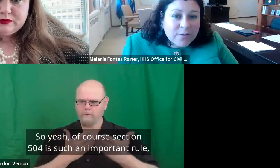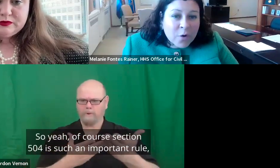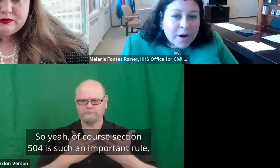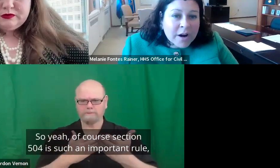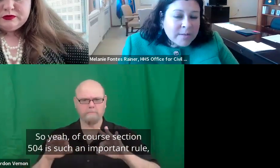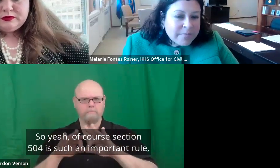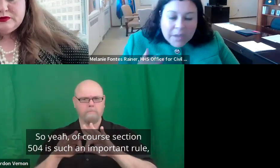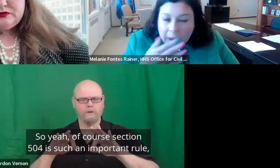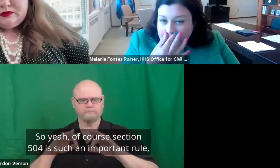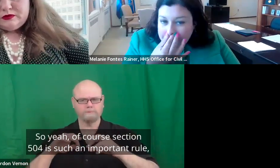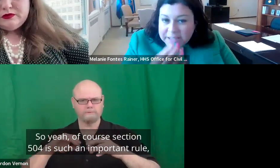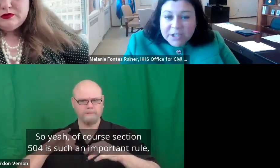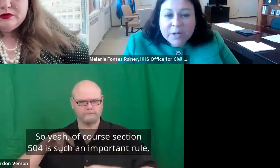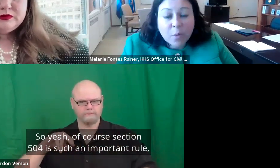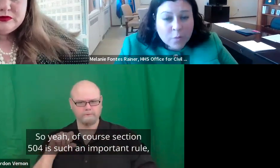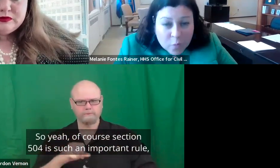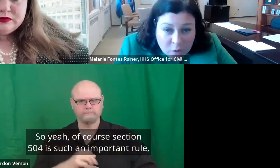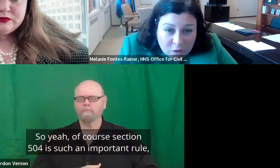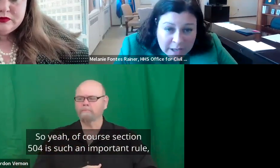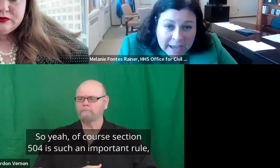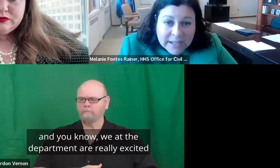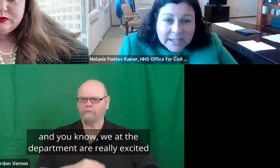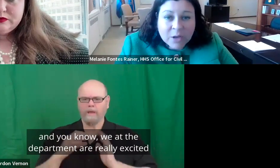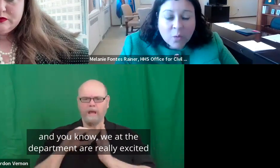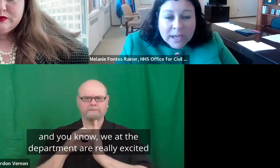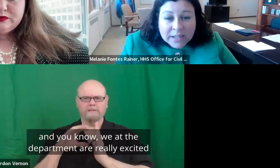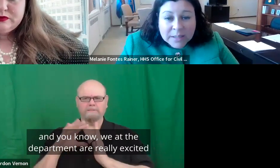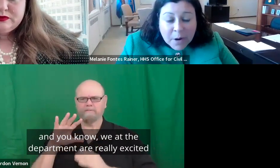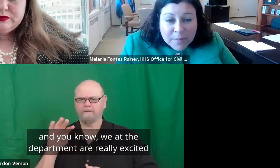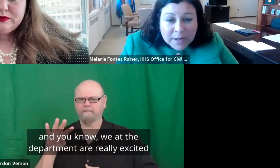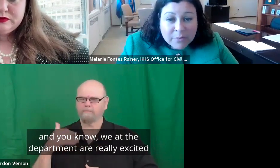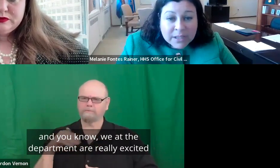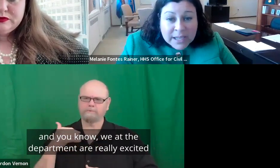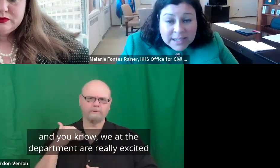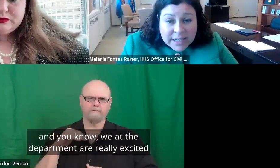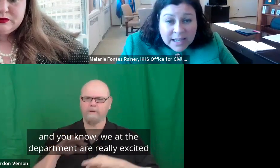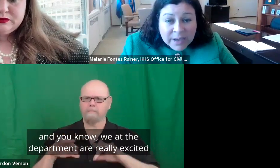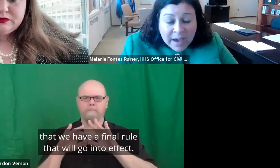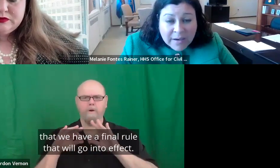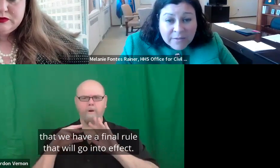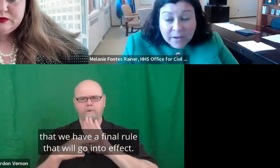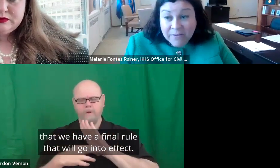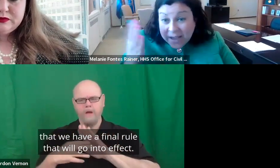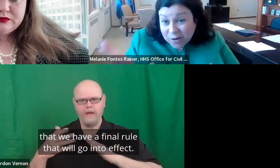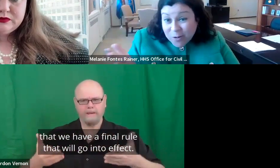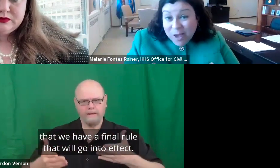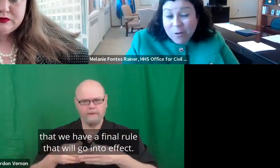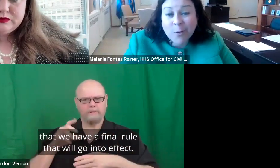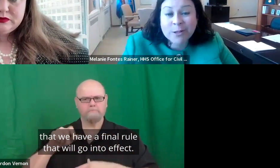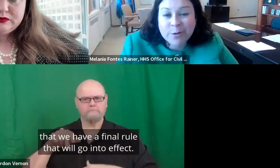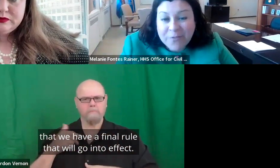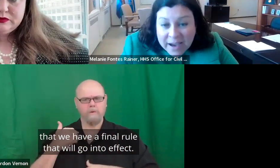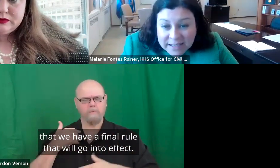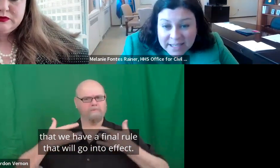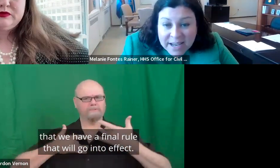Section 504 is such an important rule. And, we at the department are really excited that we have a final rule that